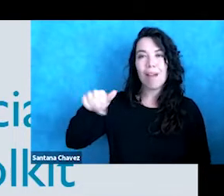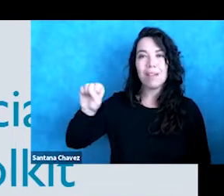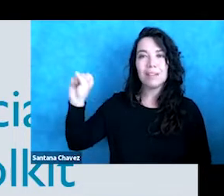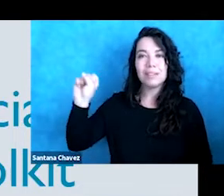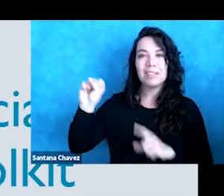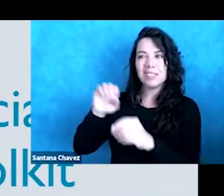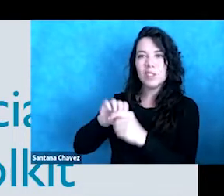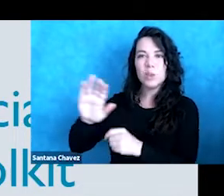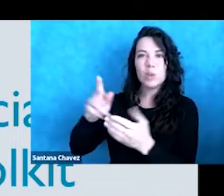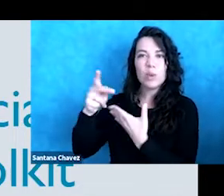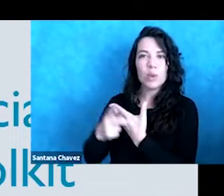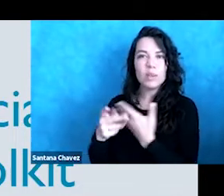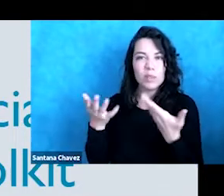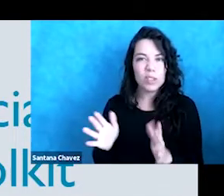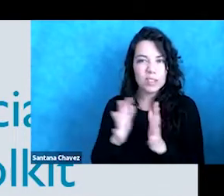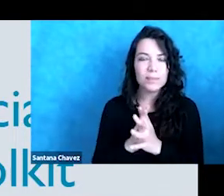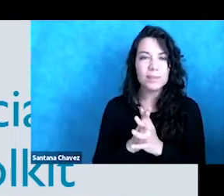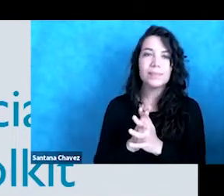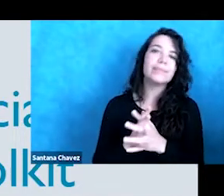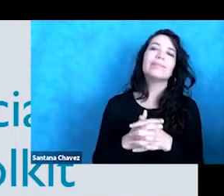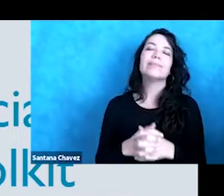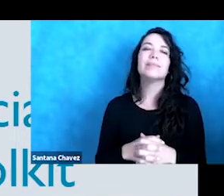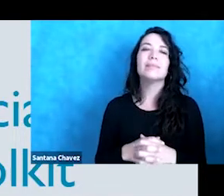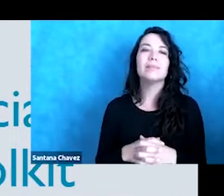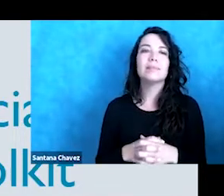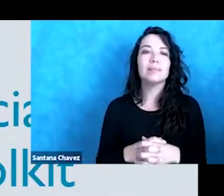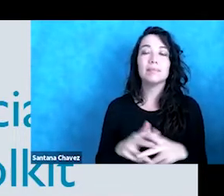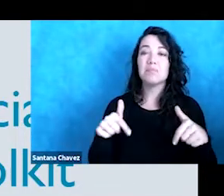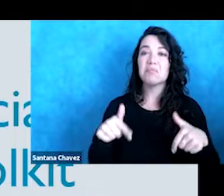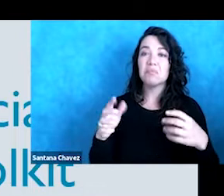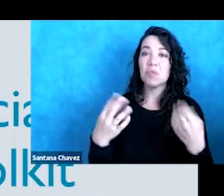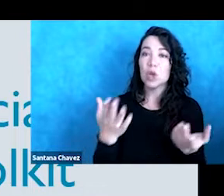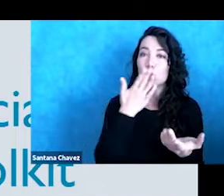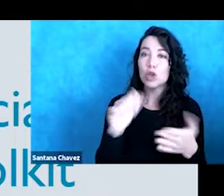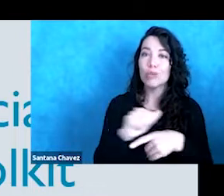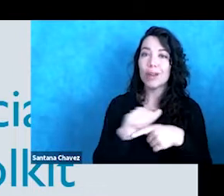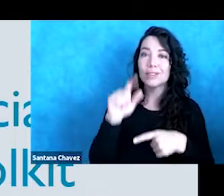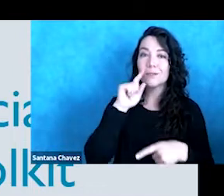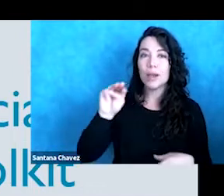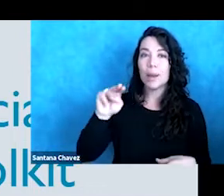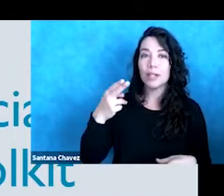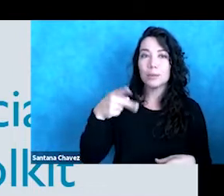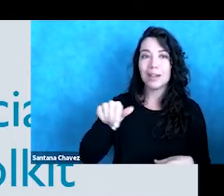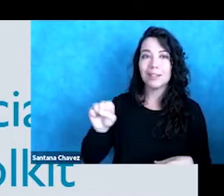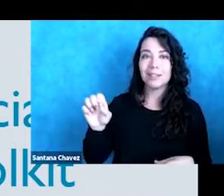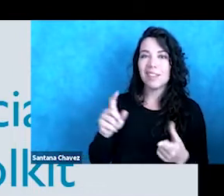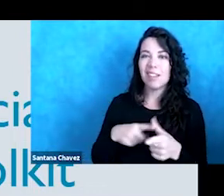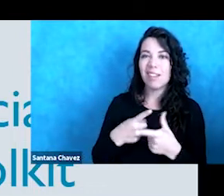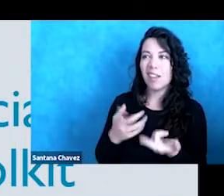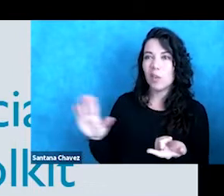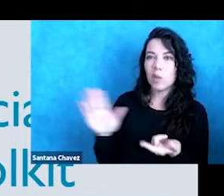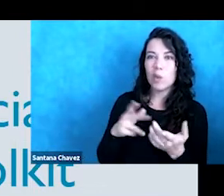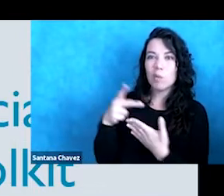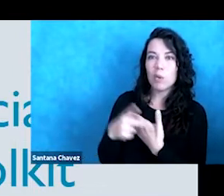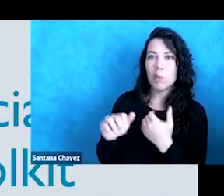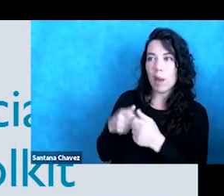toolkit includes guidance based on good practice from MHPSS with recommendations for adapting the program designs to community